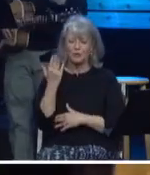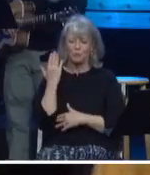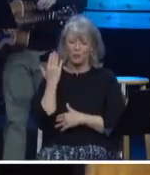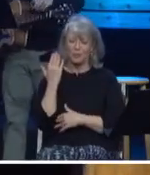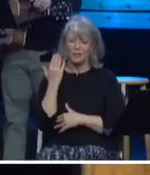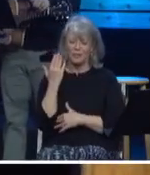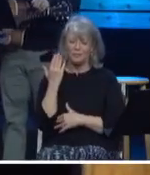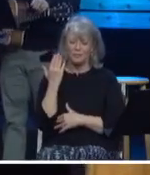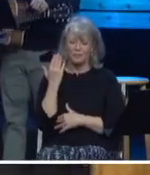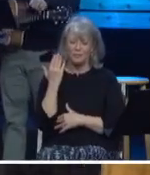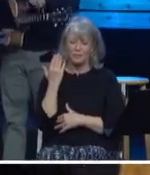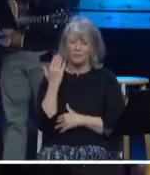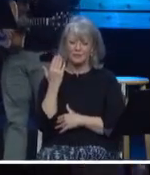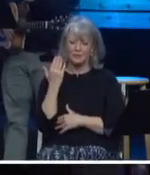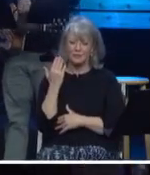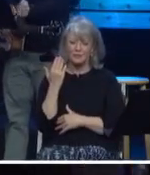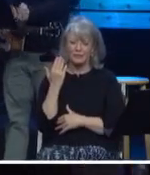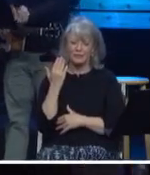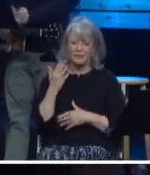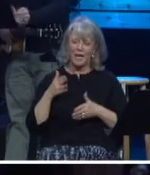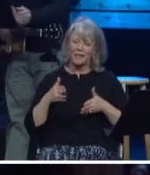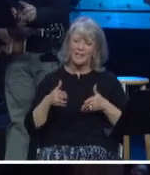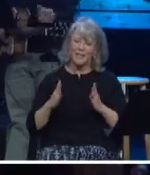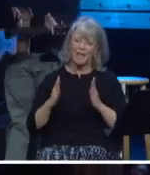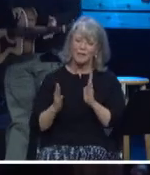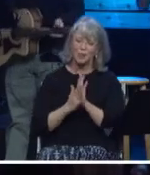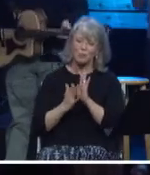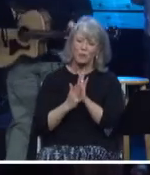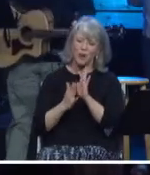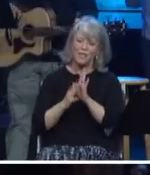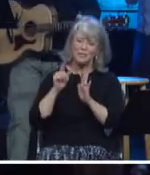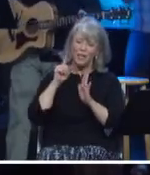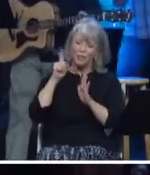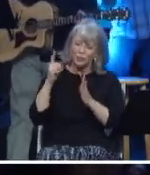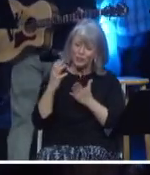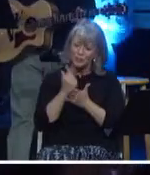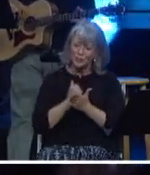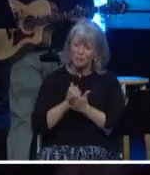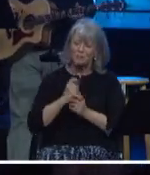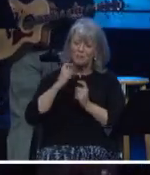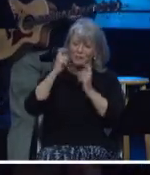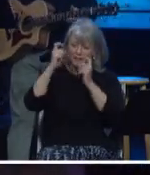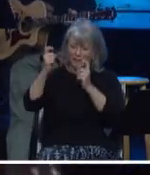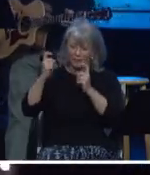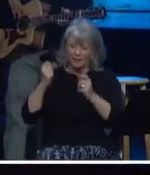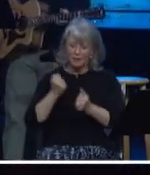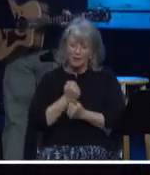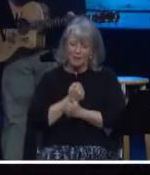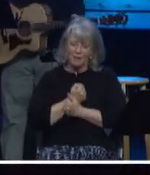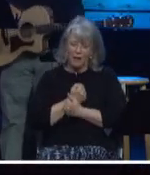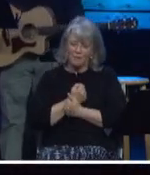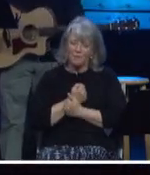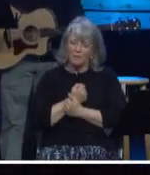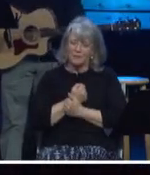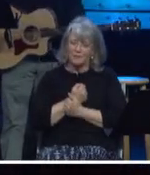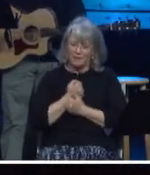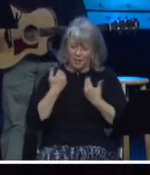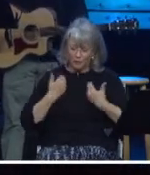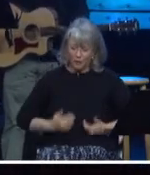and may You receive the praise You deserve, the love from us that You deserve.